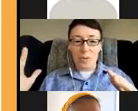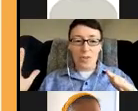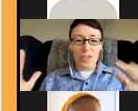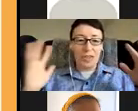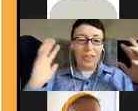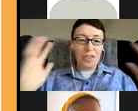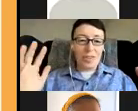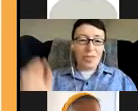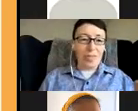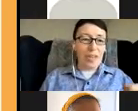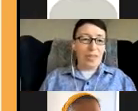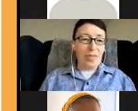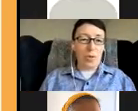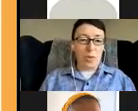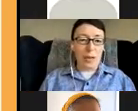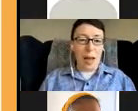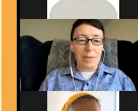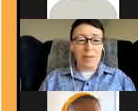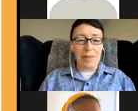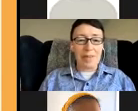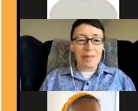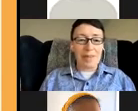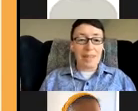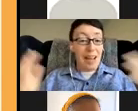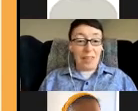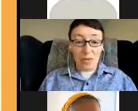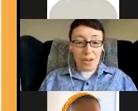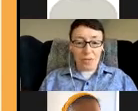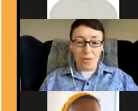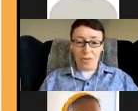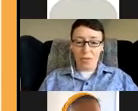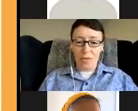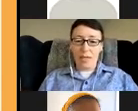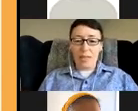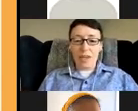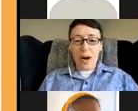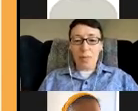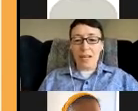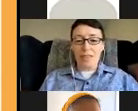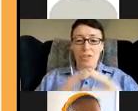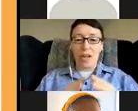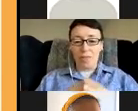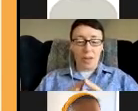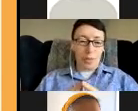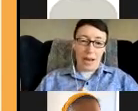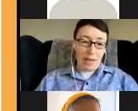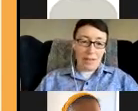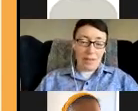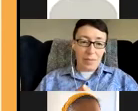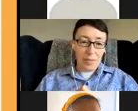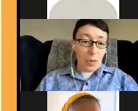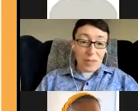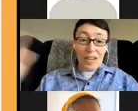So just to reinforce what happened at that crossroads, the Comprehensive Child Development